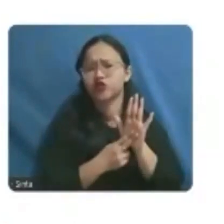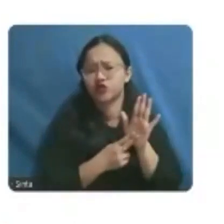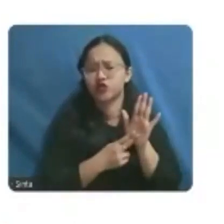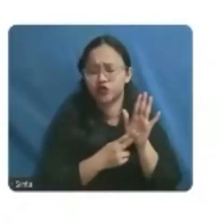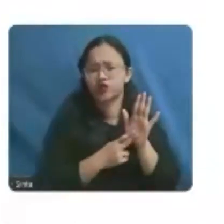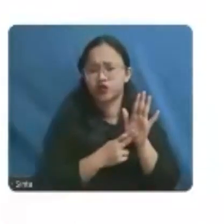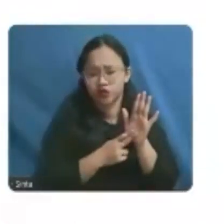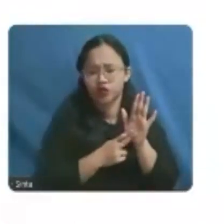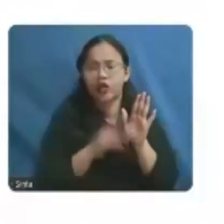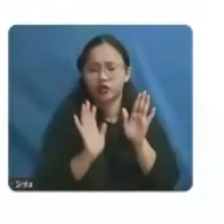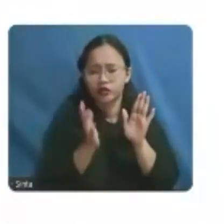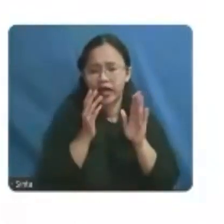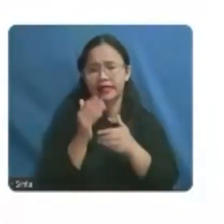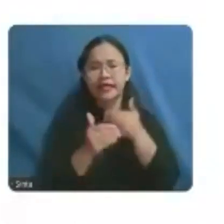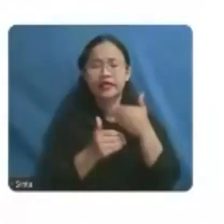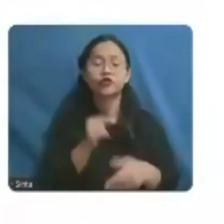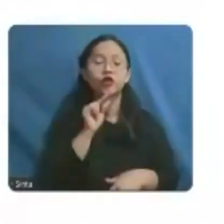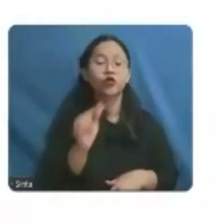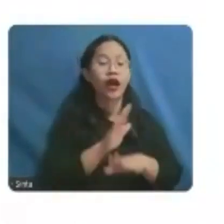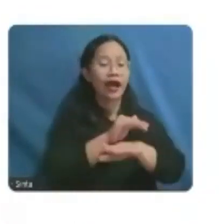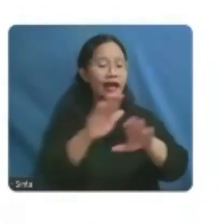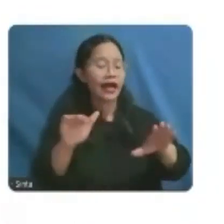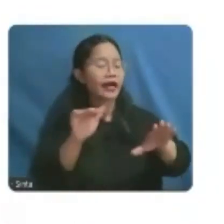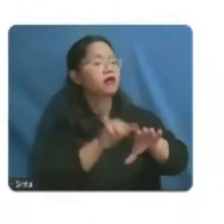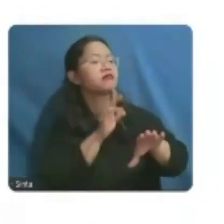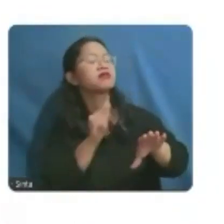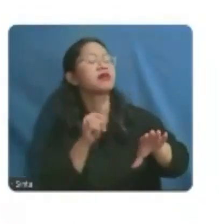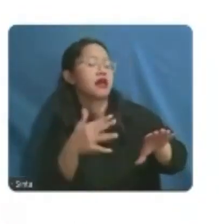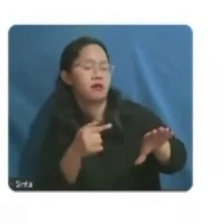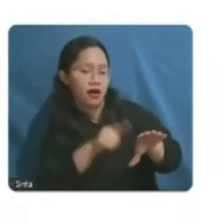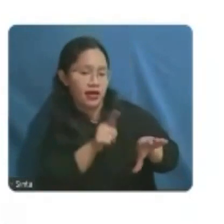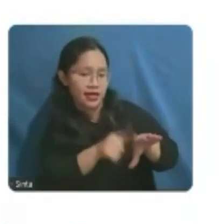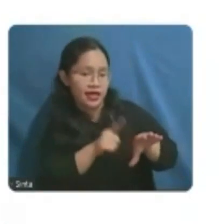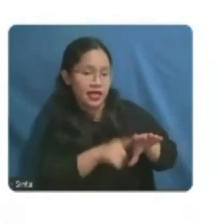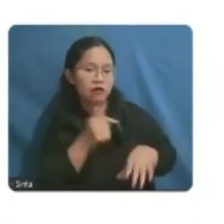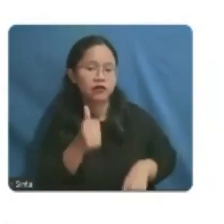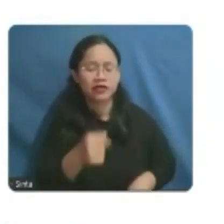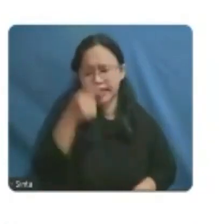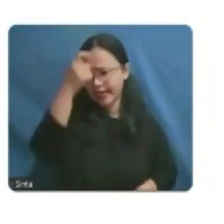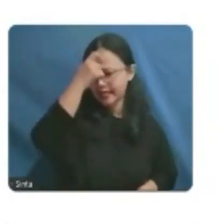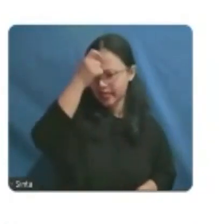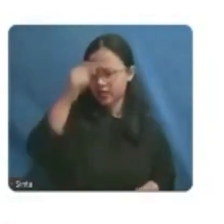pneumonia? Where do they live? What is the family situation? What's their income levels?